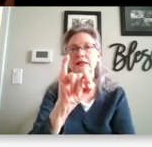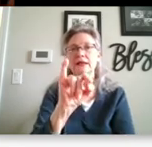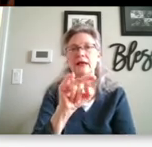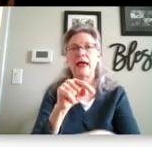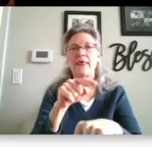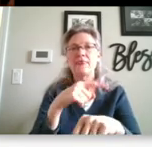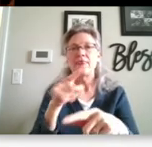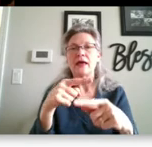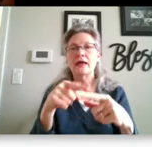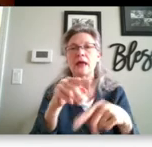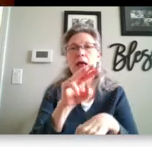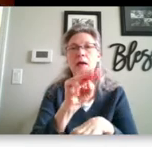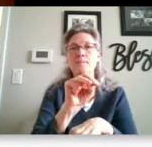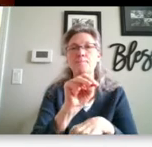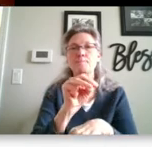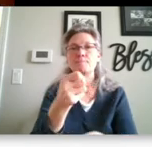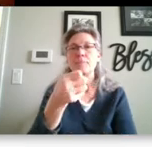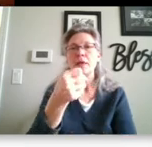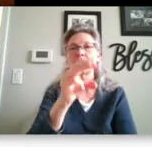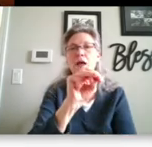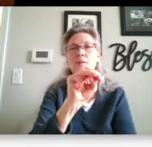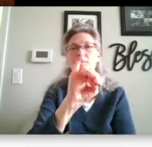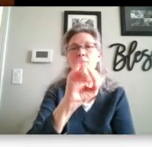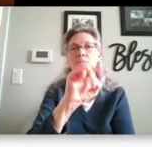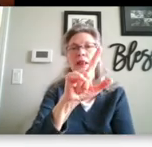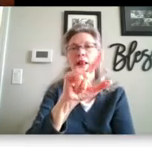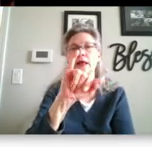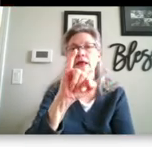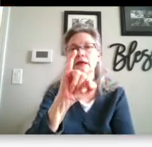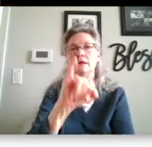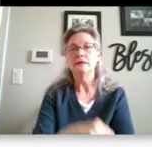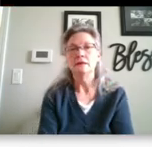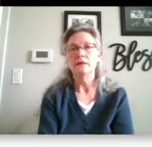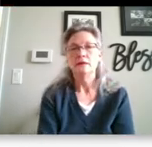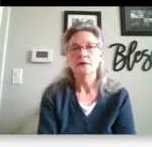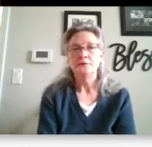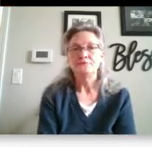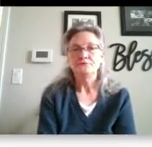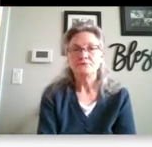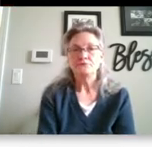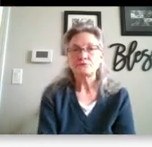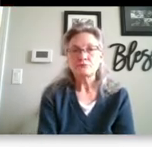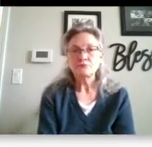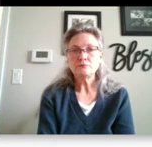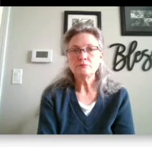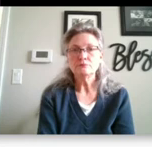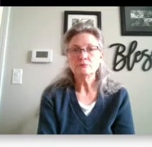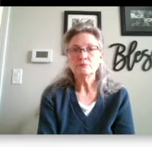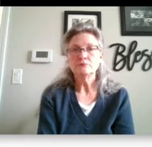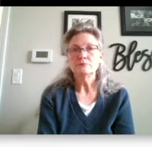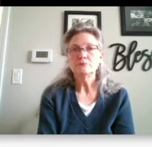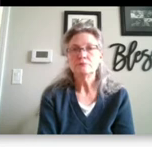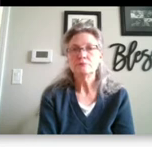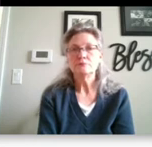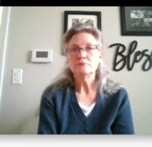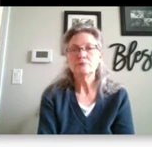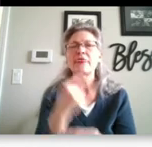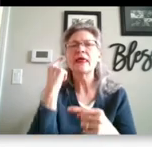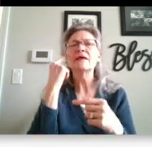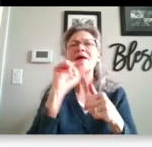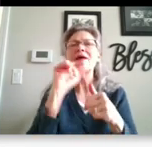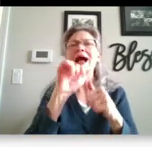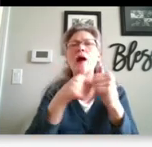to you, and then milk, milli for milk. Okay, now let's think about how these all relate